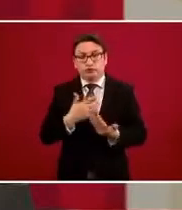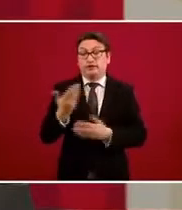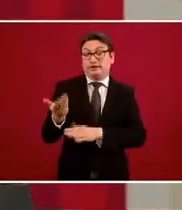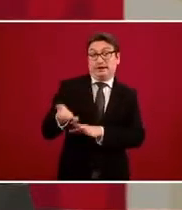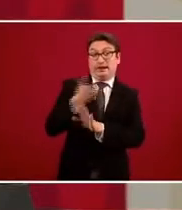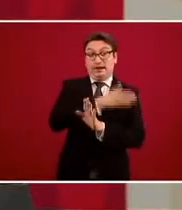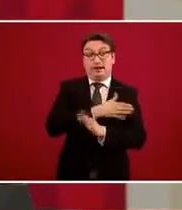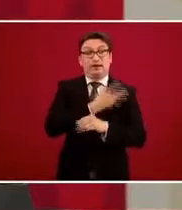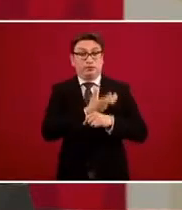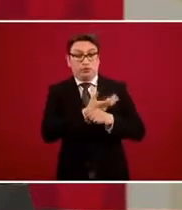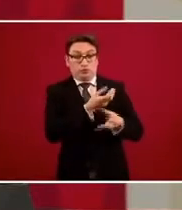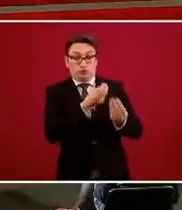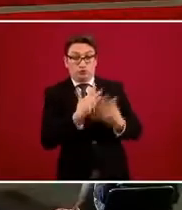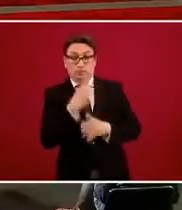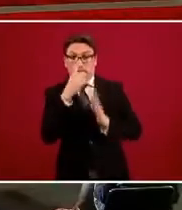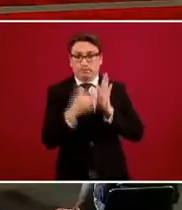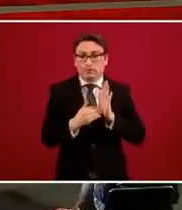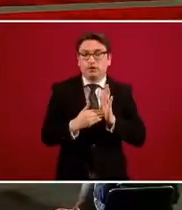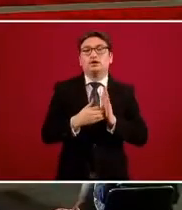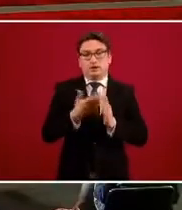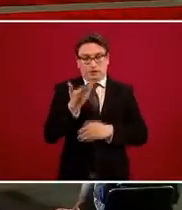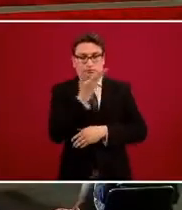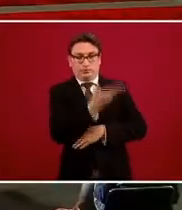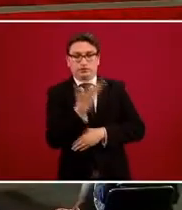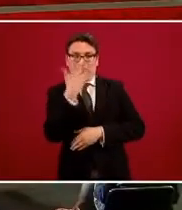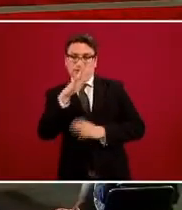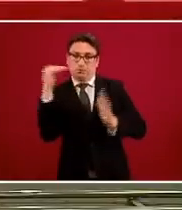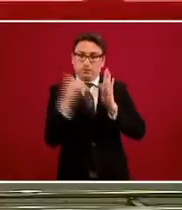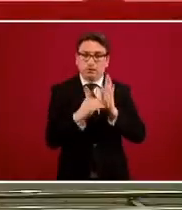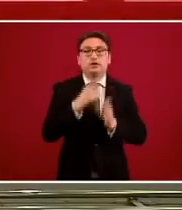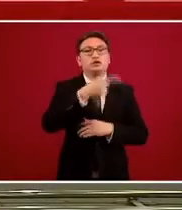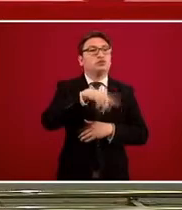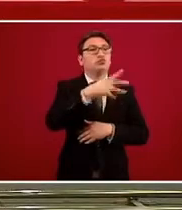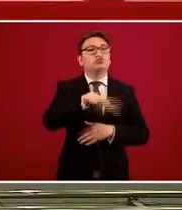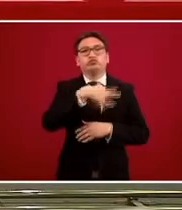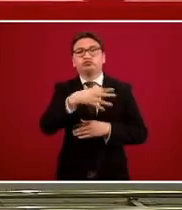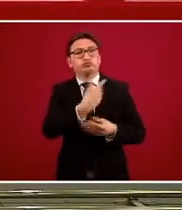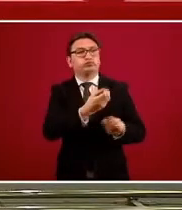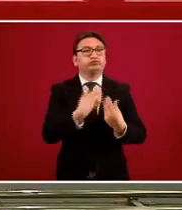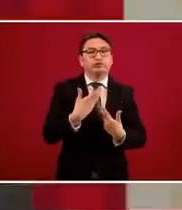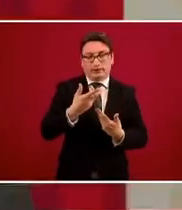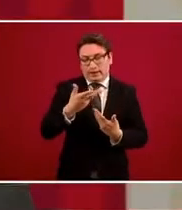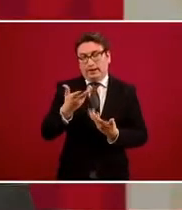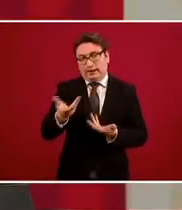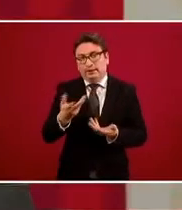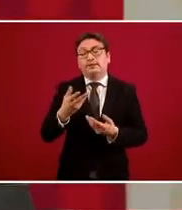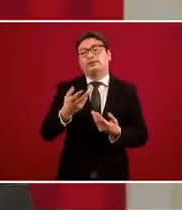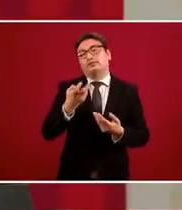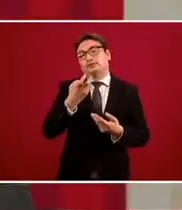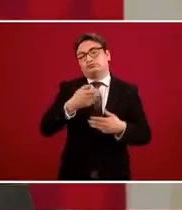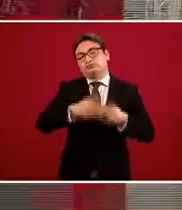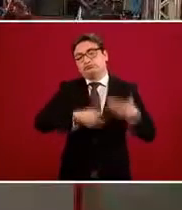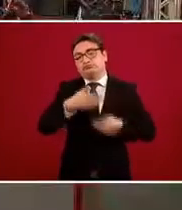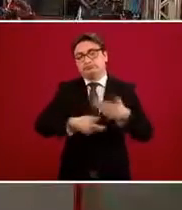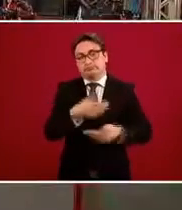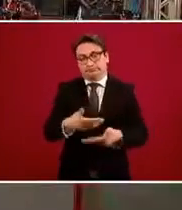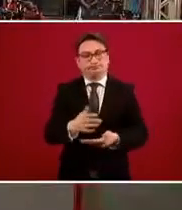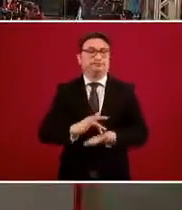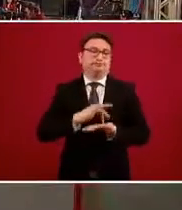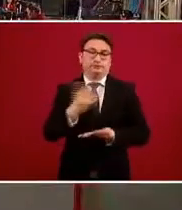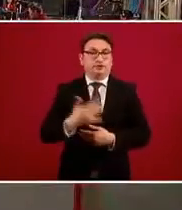strategy that encompasses contributions from all sectors.